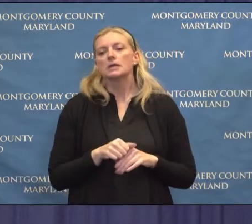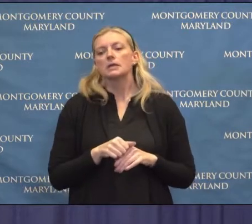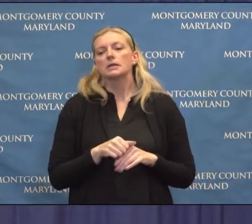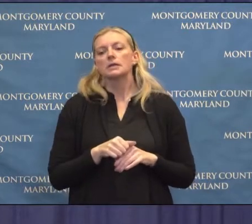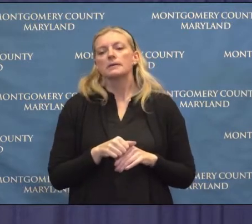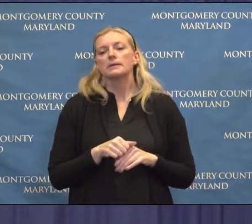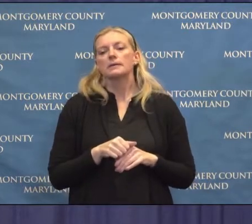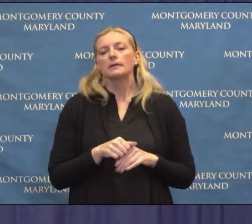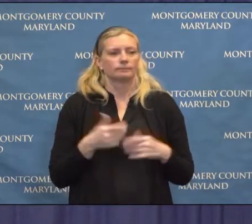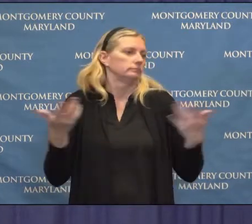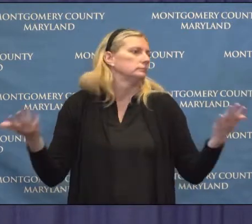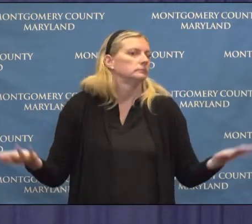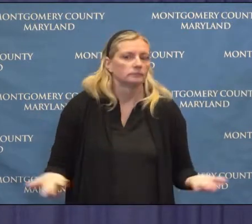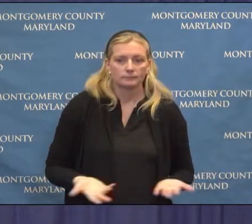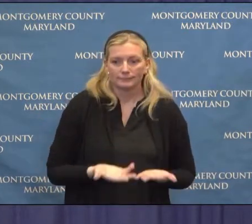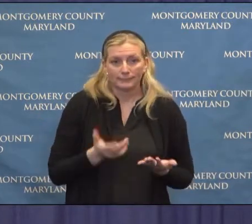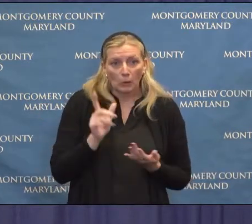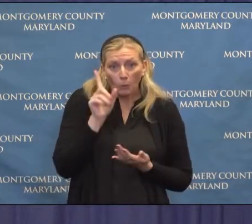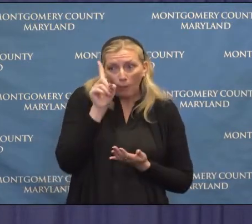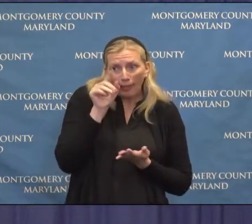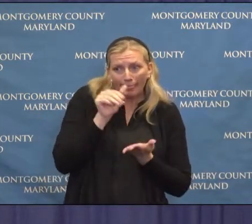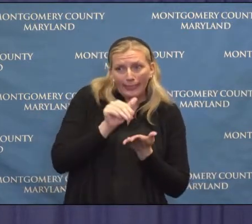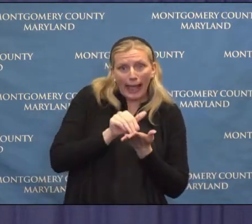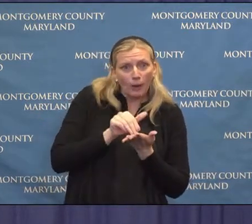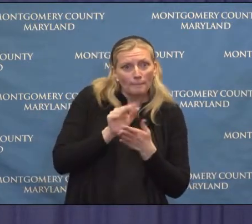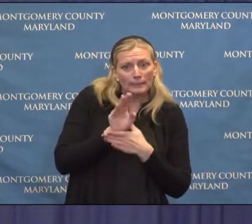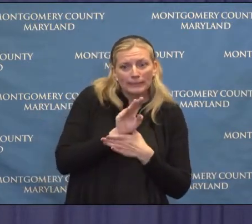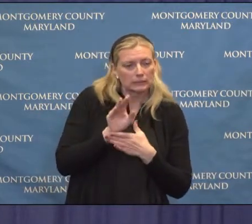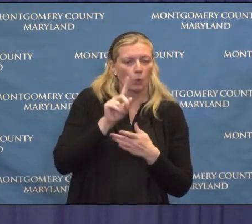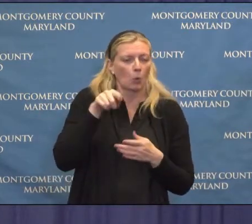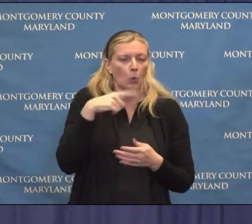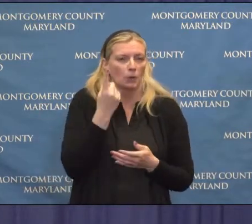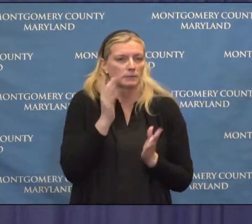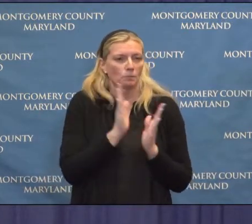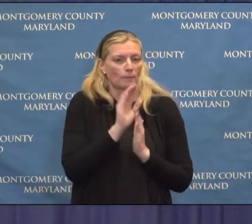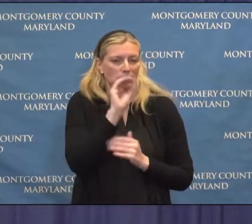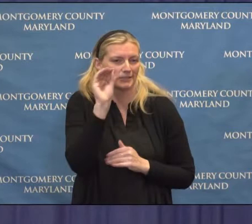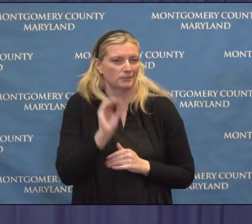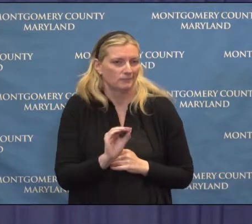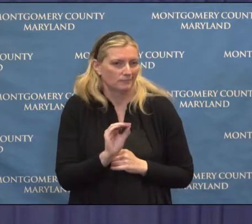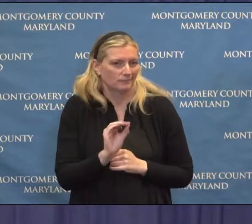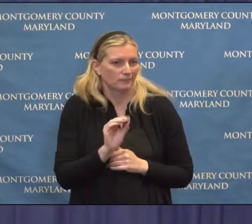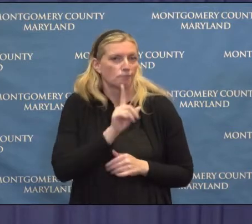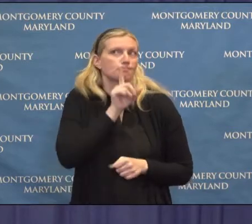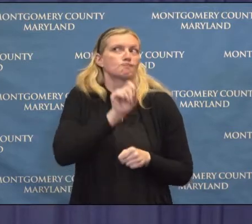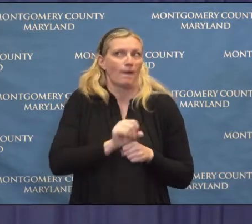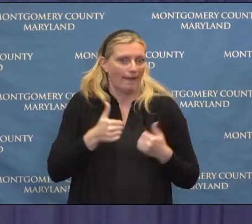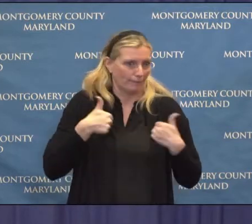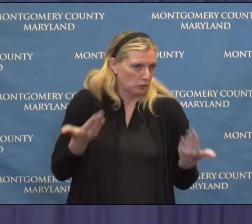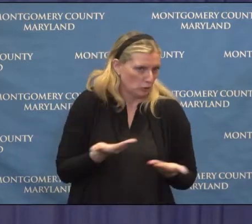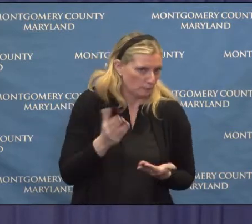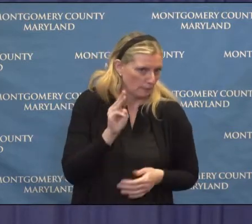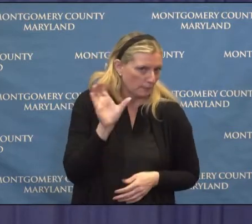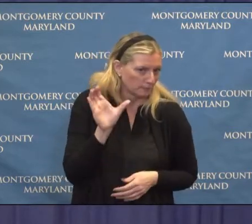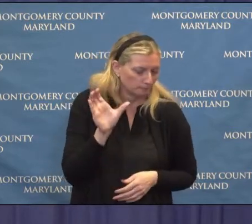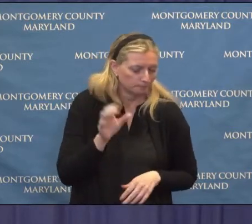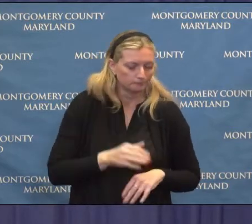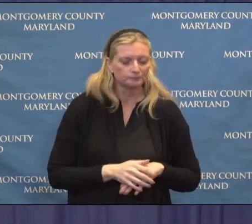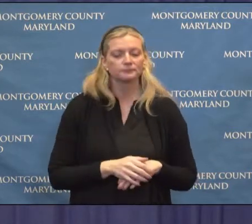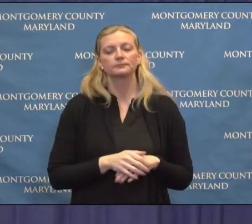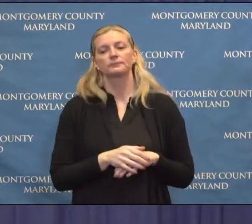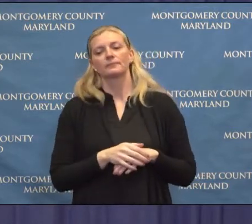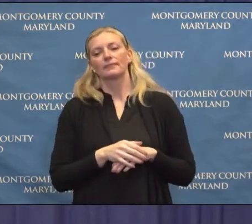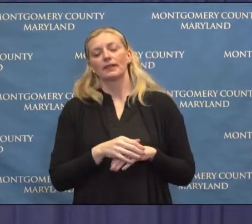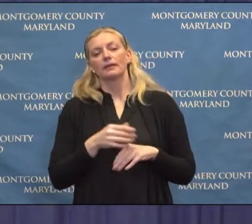1,000 businesses is just a fraction, which is why we've talked from the beginning about the importance of